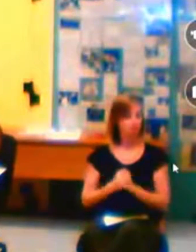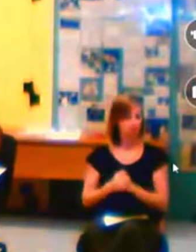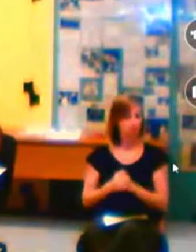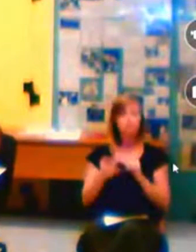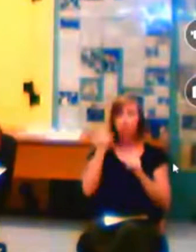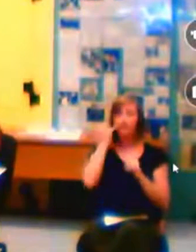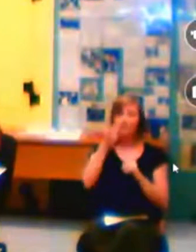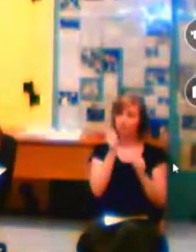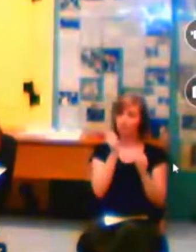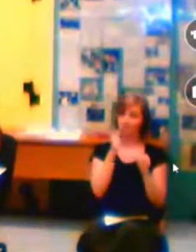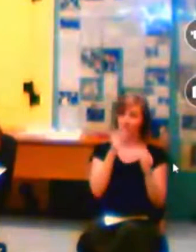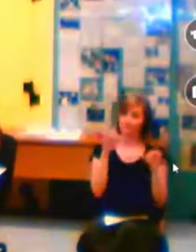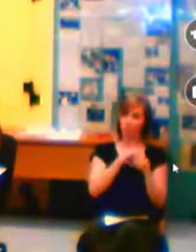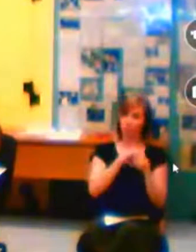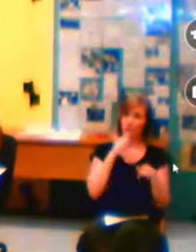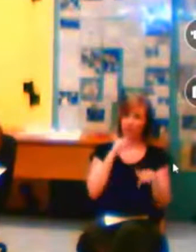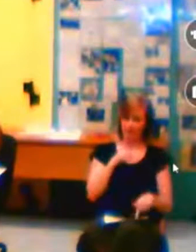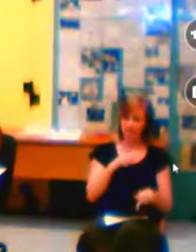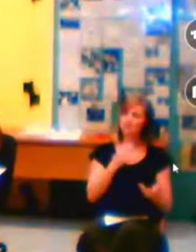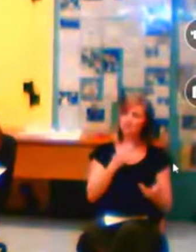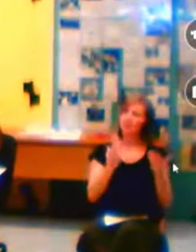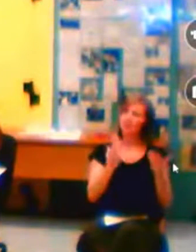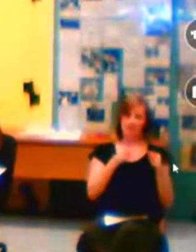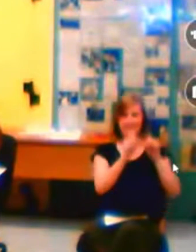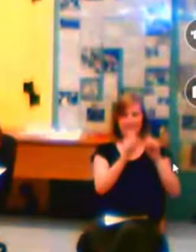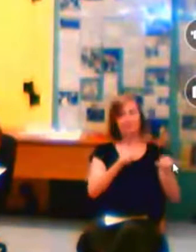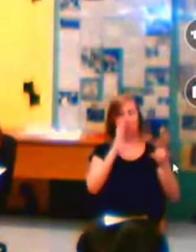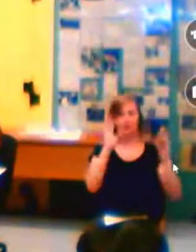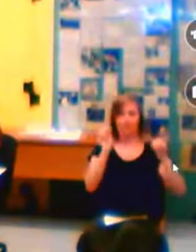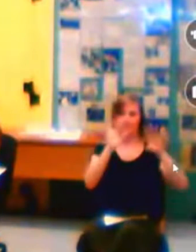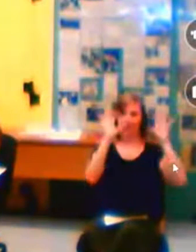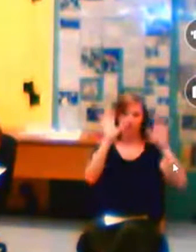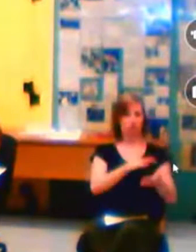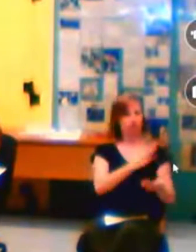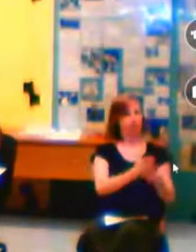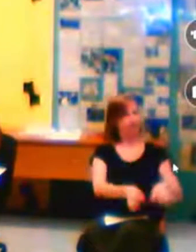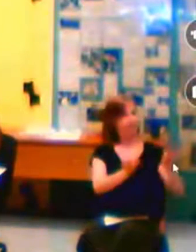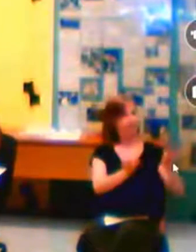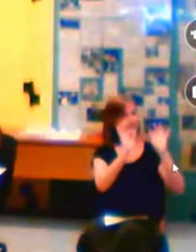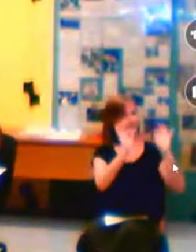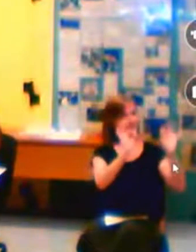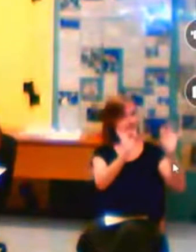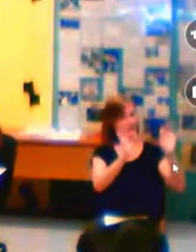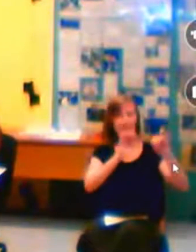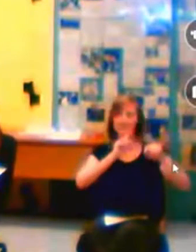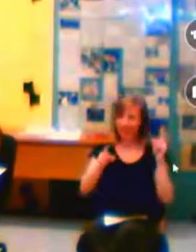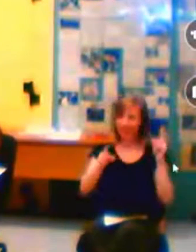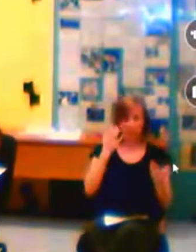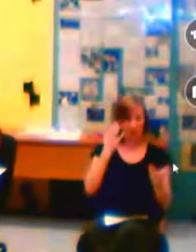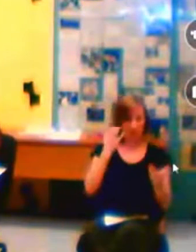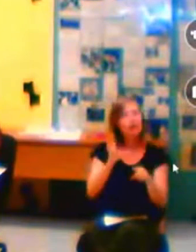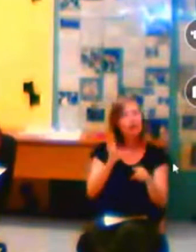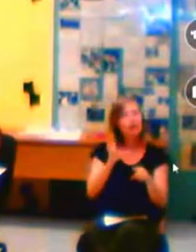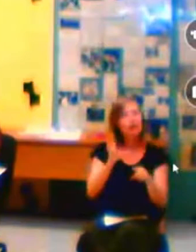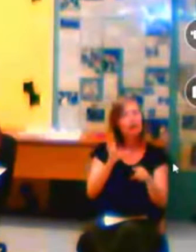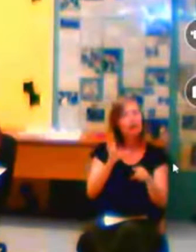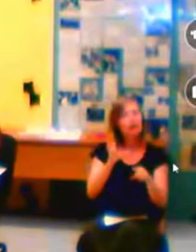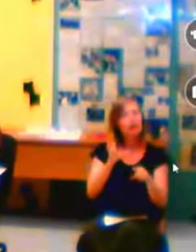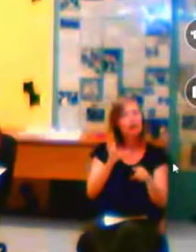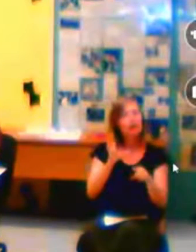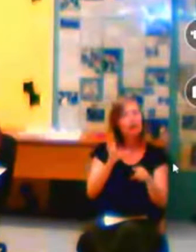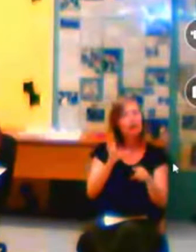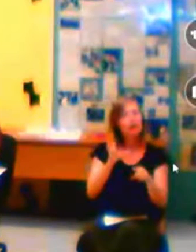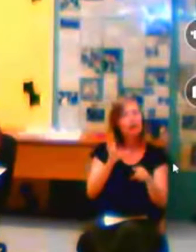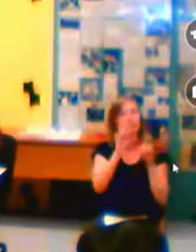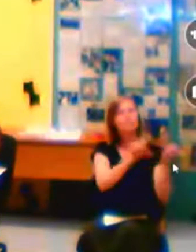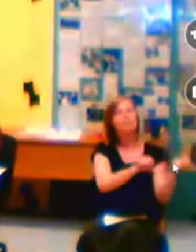Care isn't necessarily going to pay for care out of state. There's little provisions that emergency care, but that's it. So what you're voting for when you vote for this amendment,